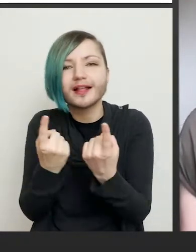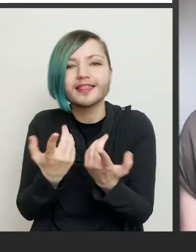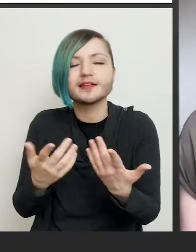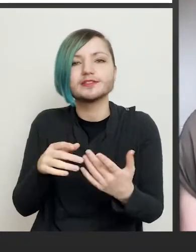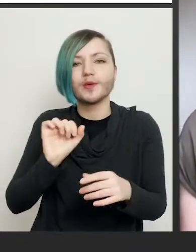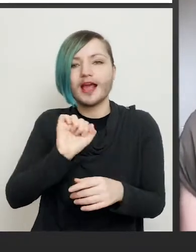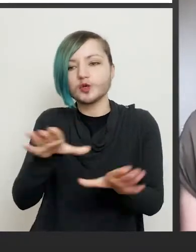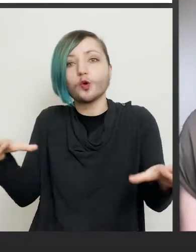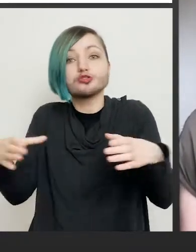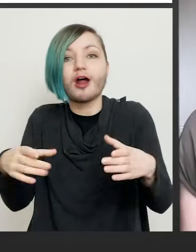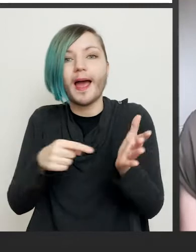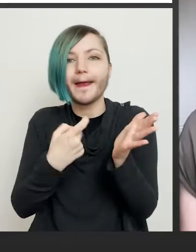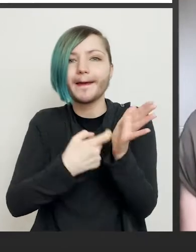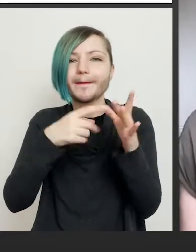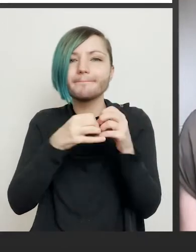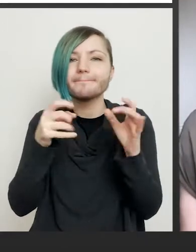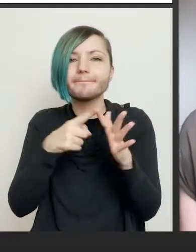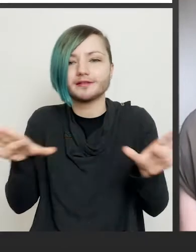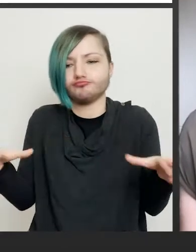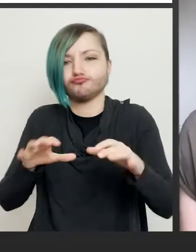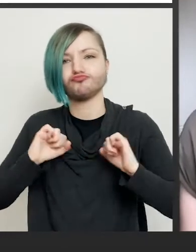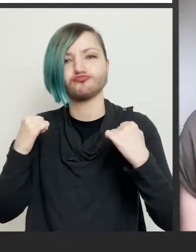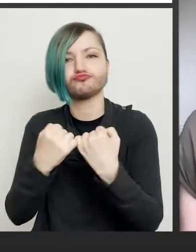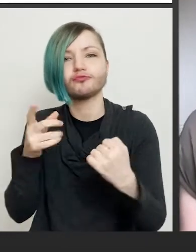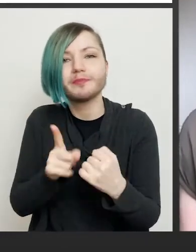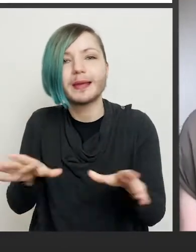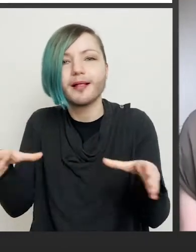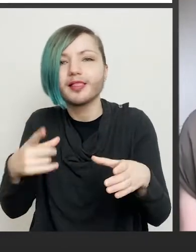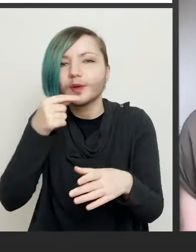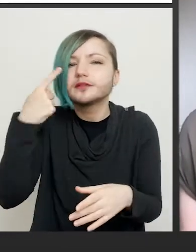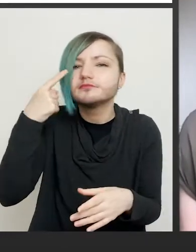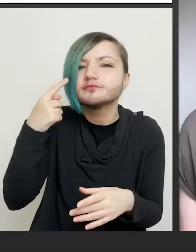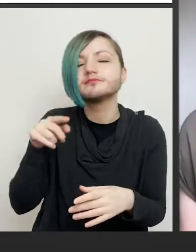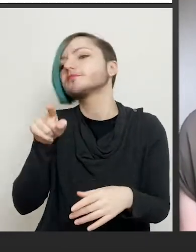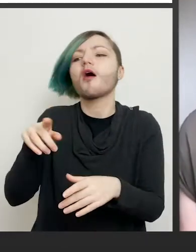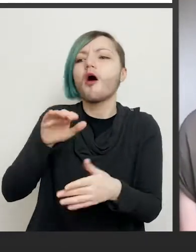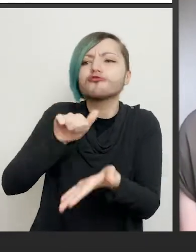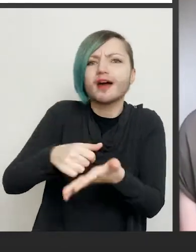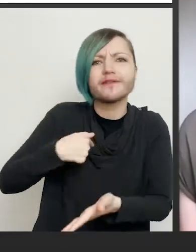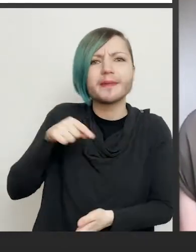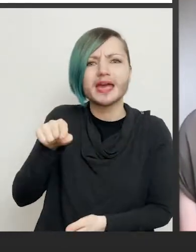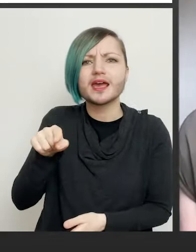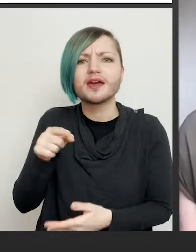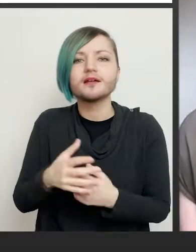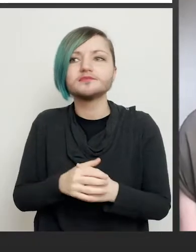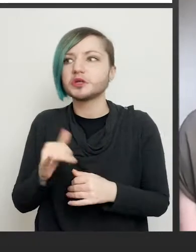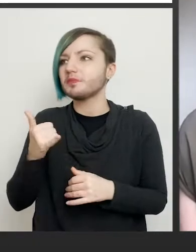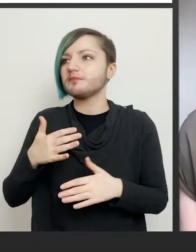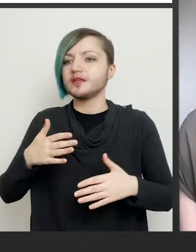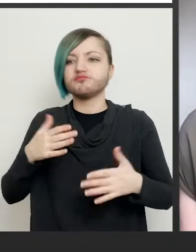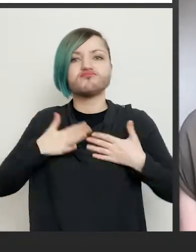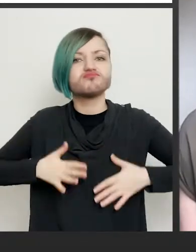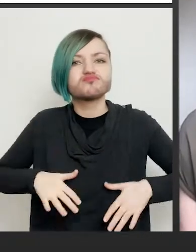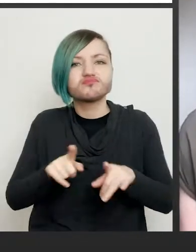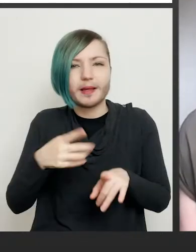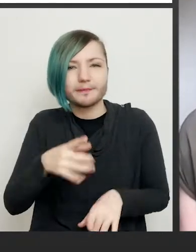tribe. You found your tribe, and you were able to kind of test out and go, oh, that works for me. Whether that's dressing in a particular way,